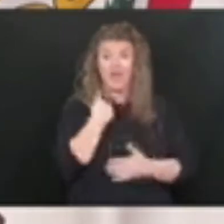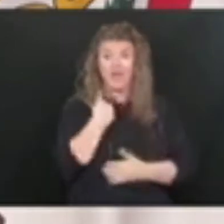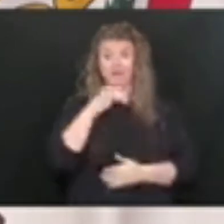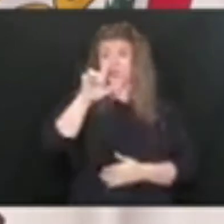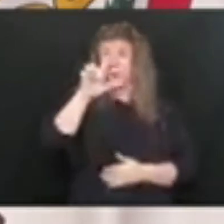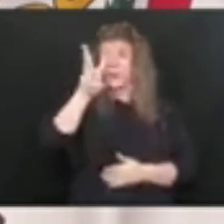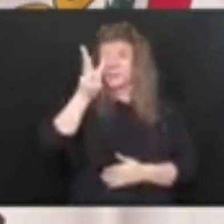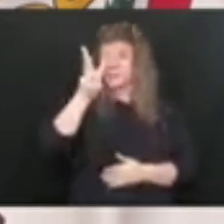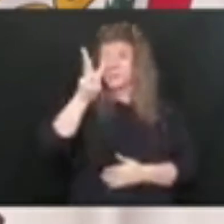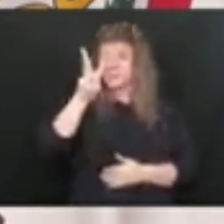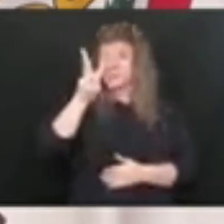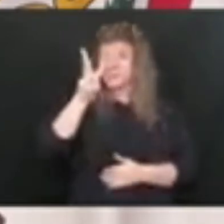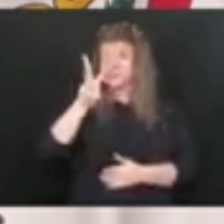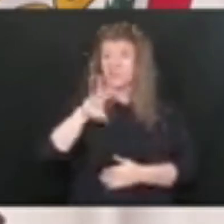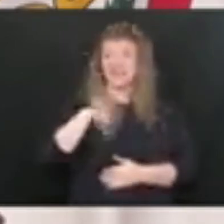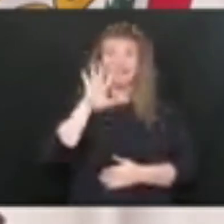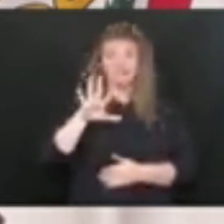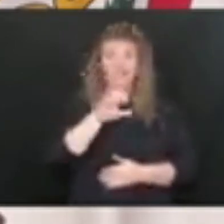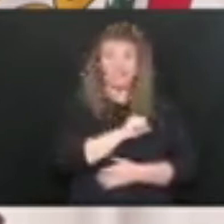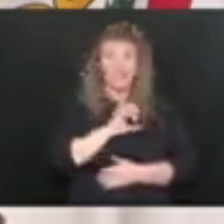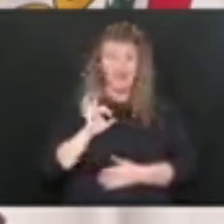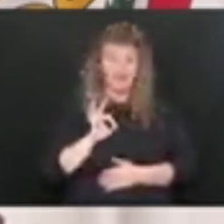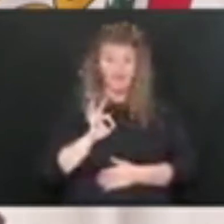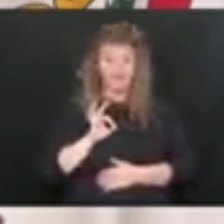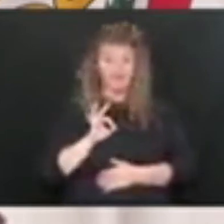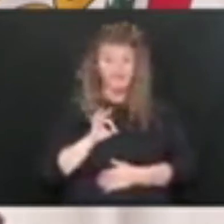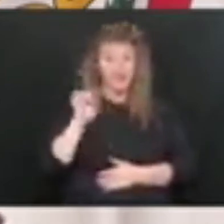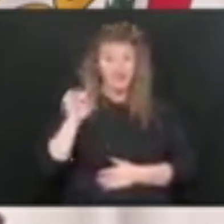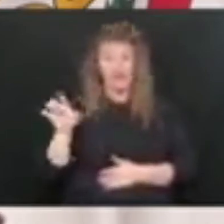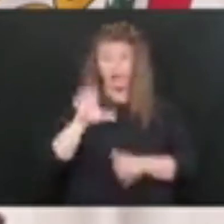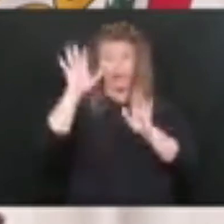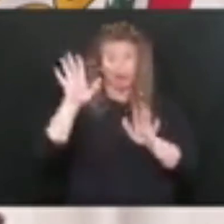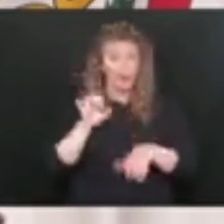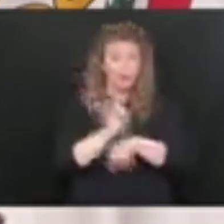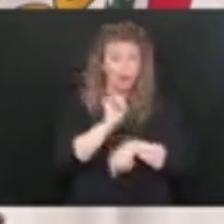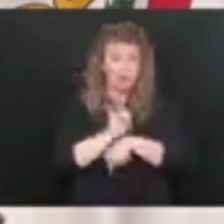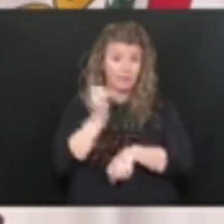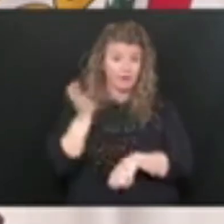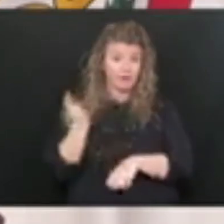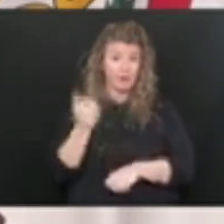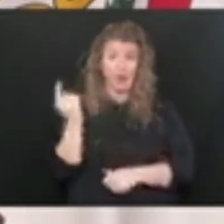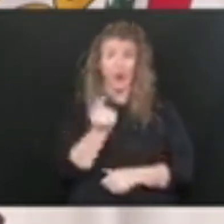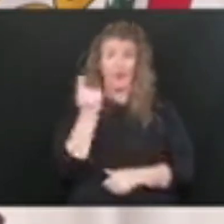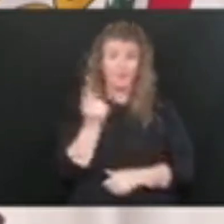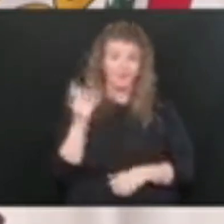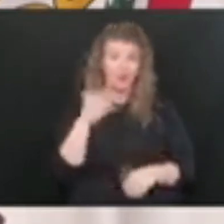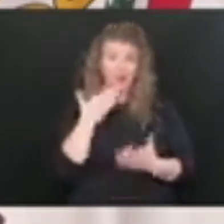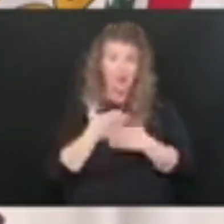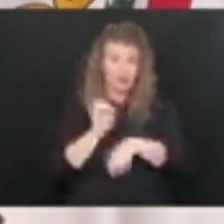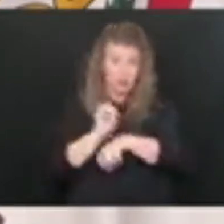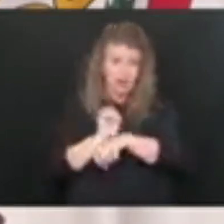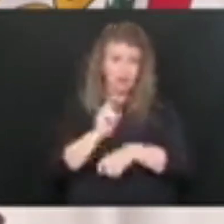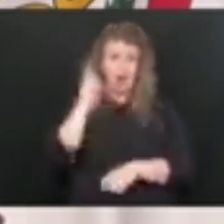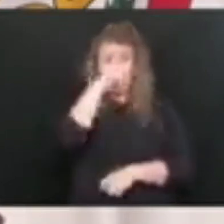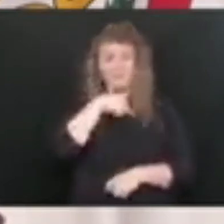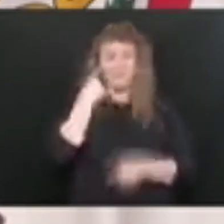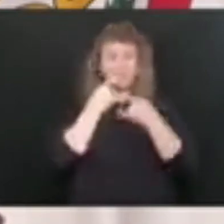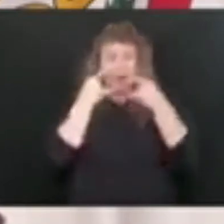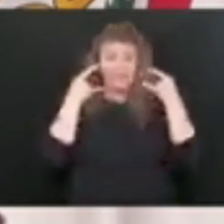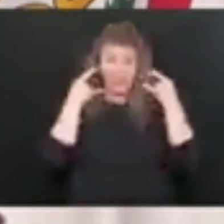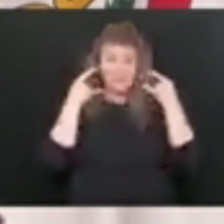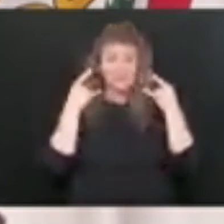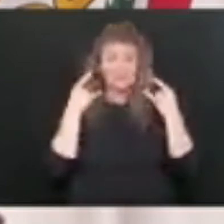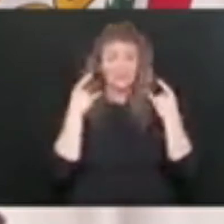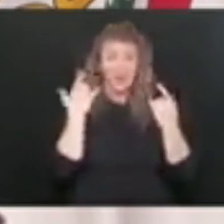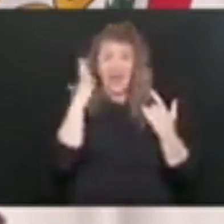26 inmate cases and 5 staff. They are doing a wonderful job there. They always have. Our face coverings, I've told you about